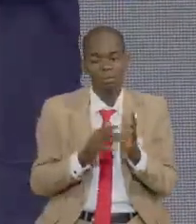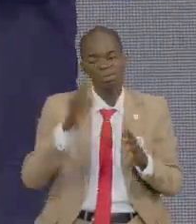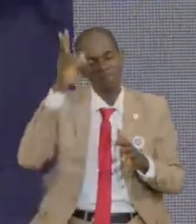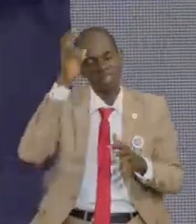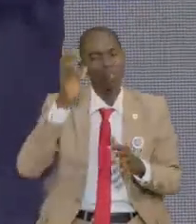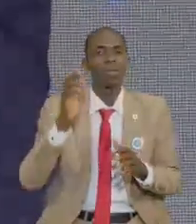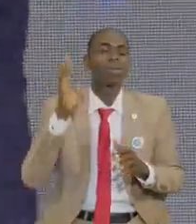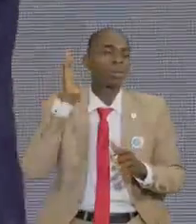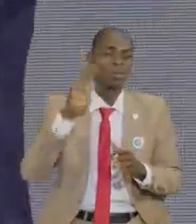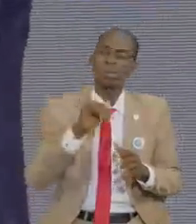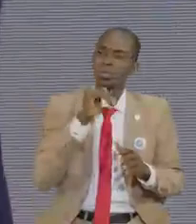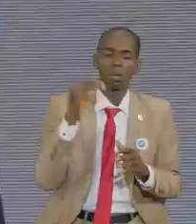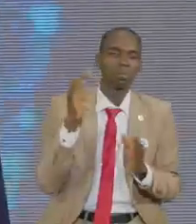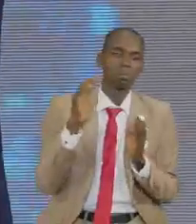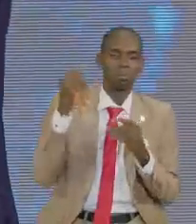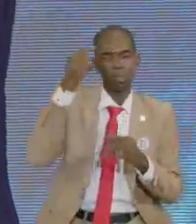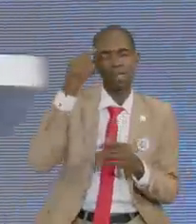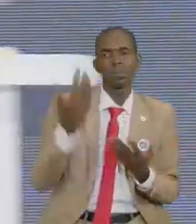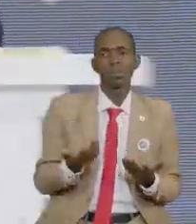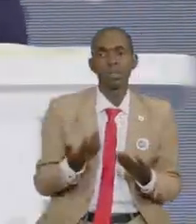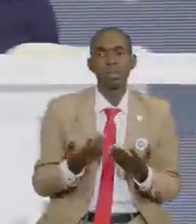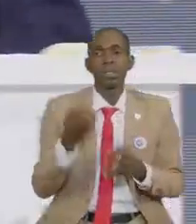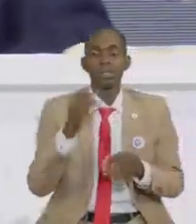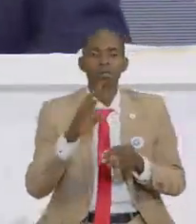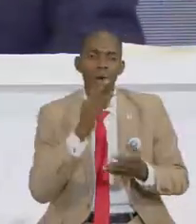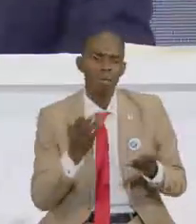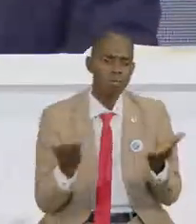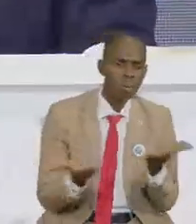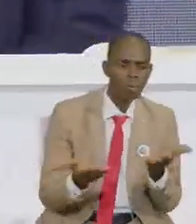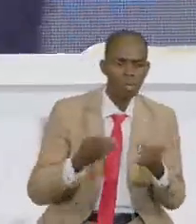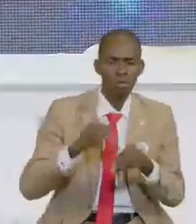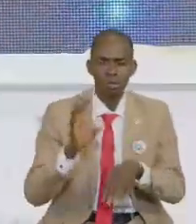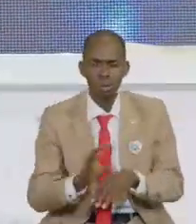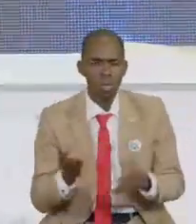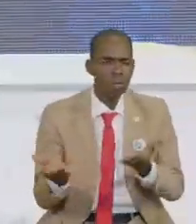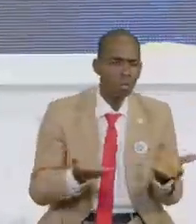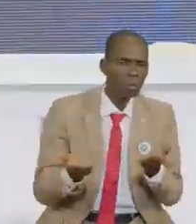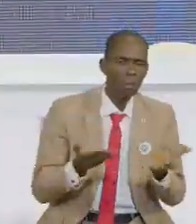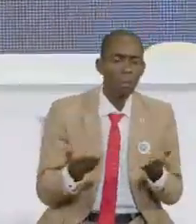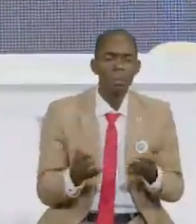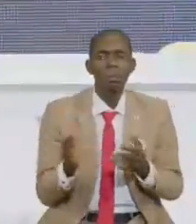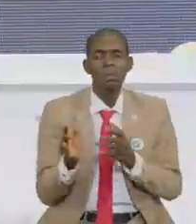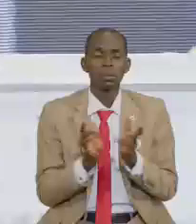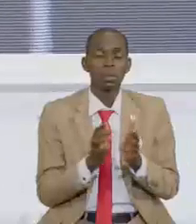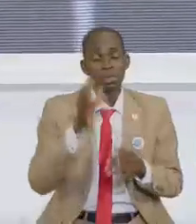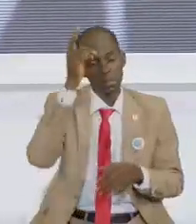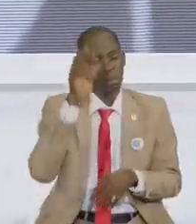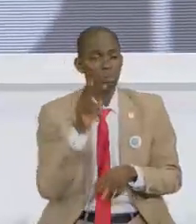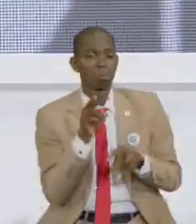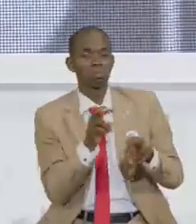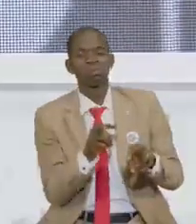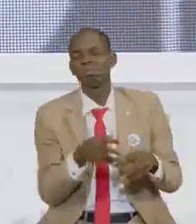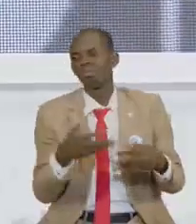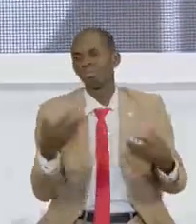serving. Once you don't bring the name of Jesus, where Satan has